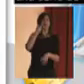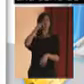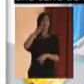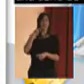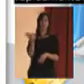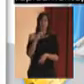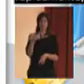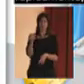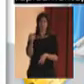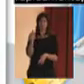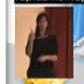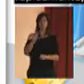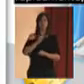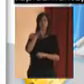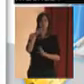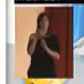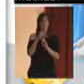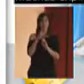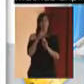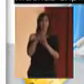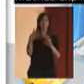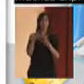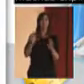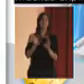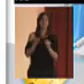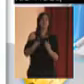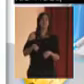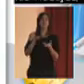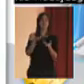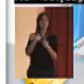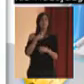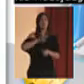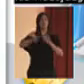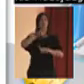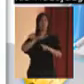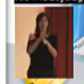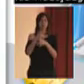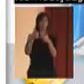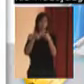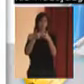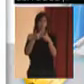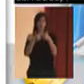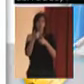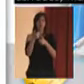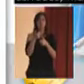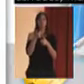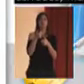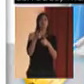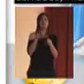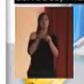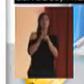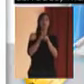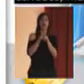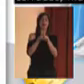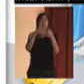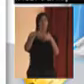instance, the Wii console. But the problem with video games is that these are closed environments, closed machines in